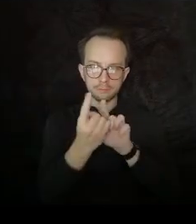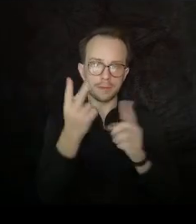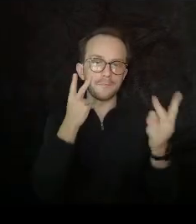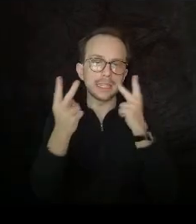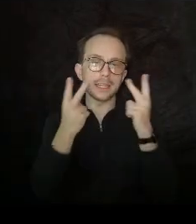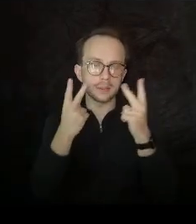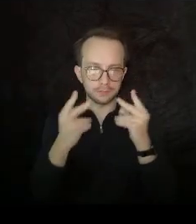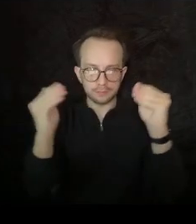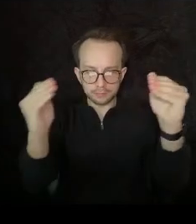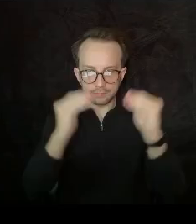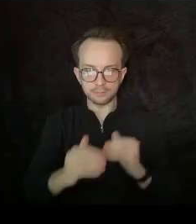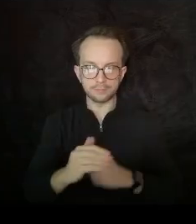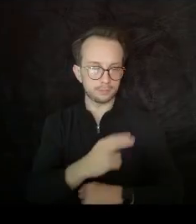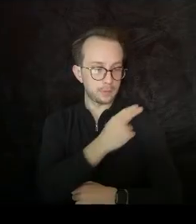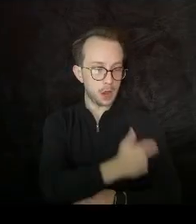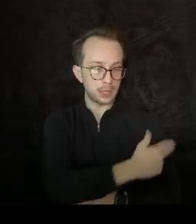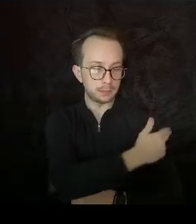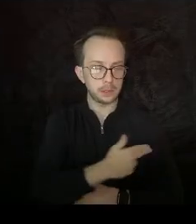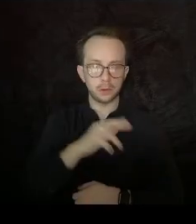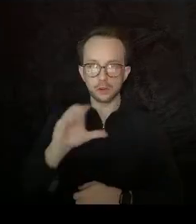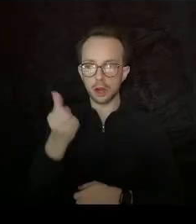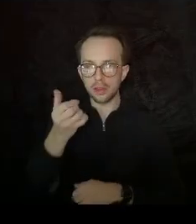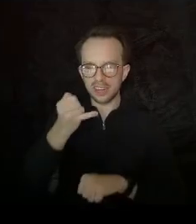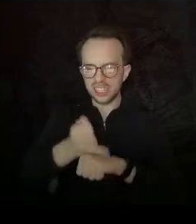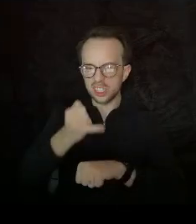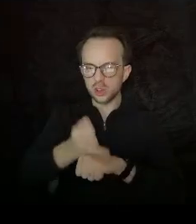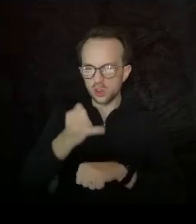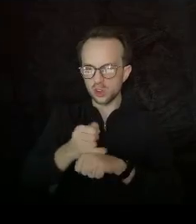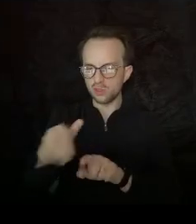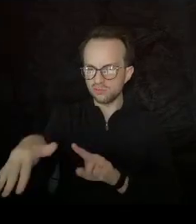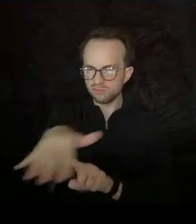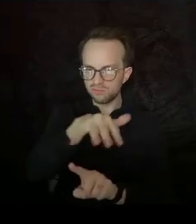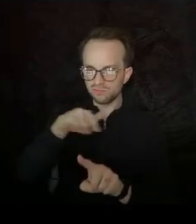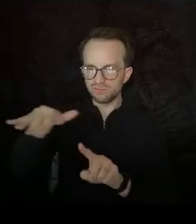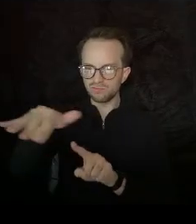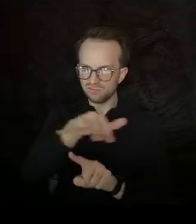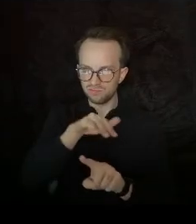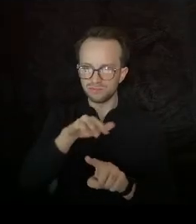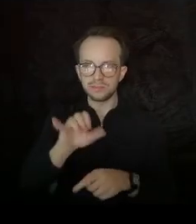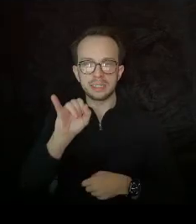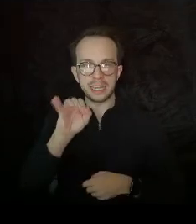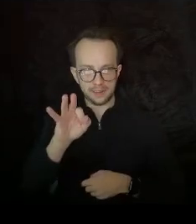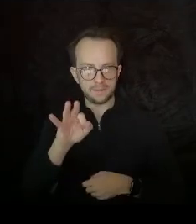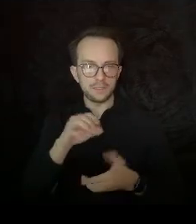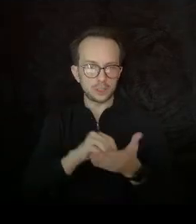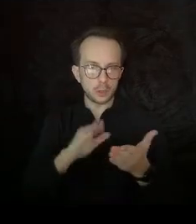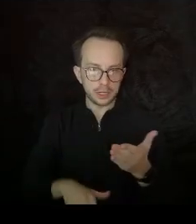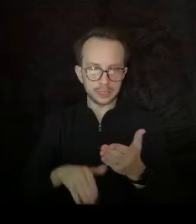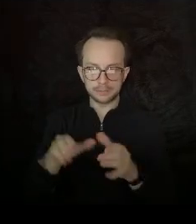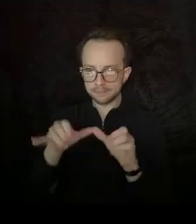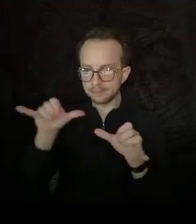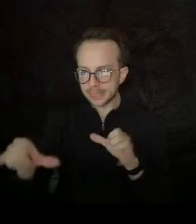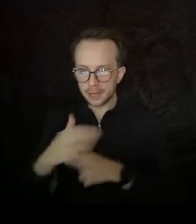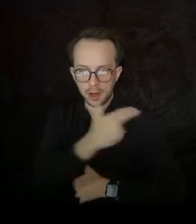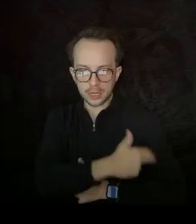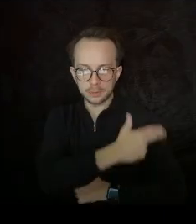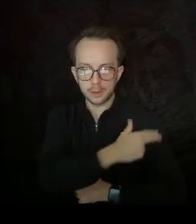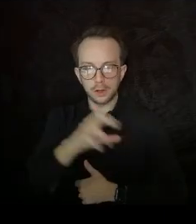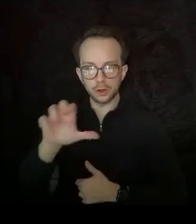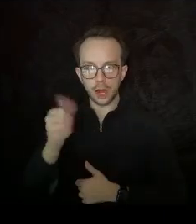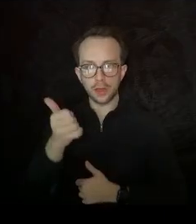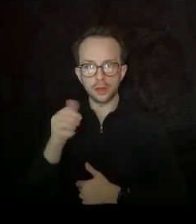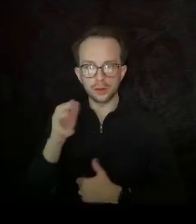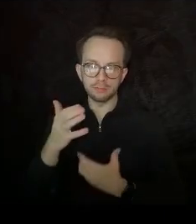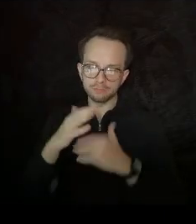Hospital or institutional settings. For children who are receiving care in a hospital or residential facility,